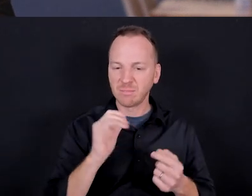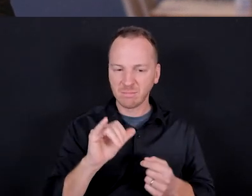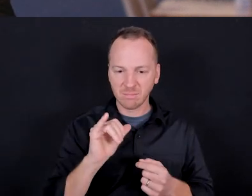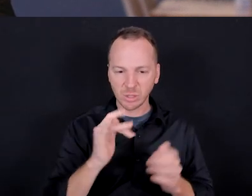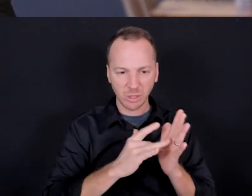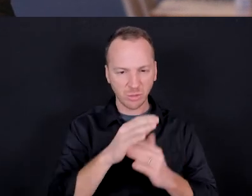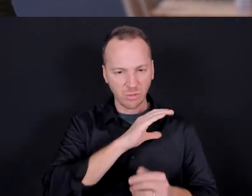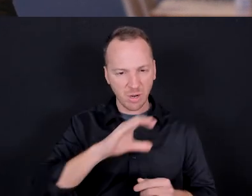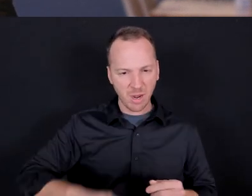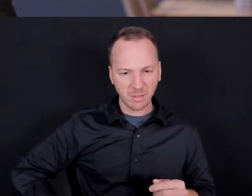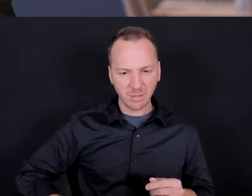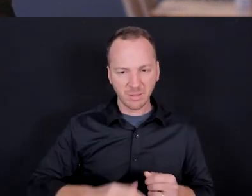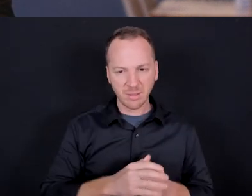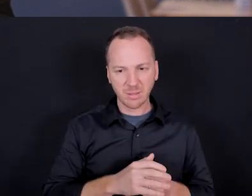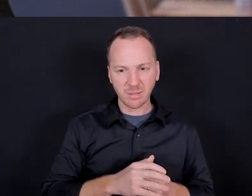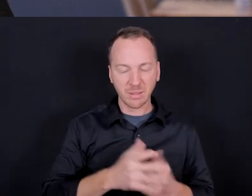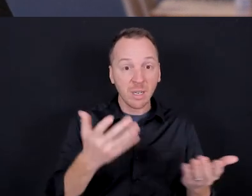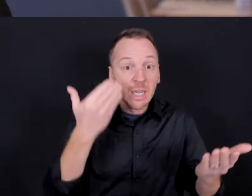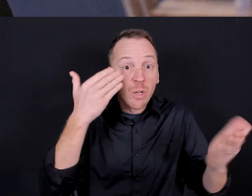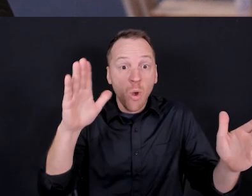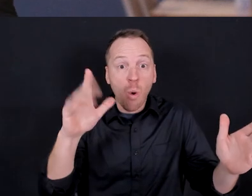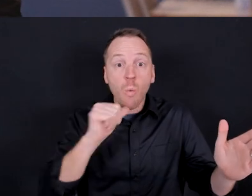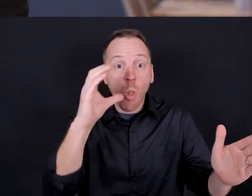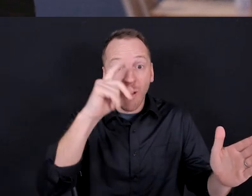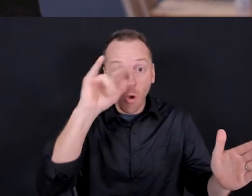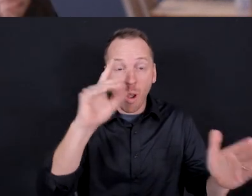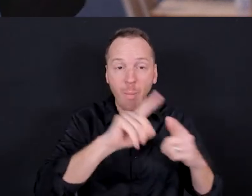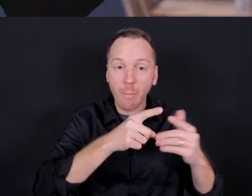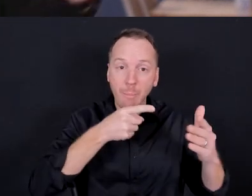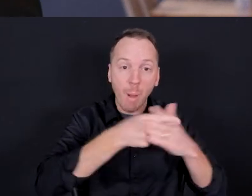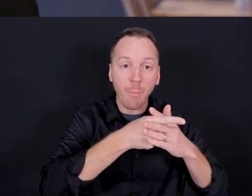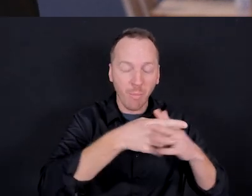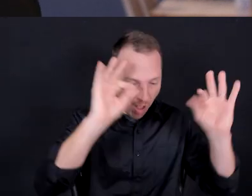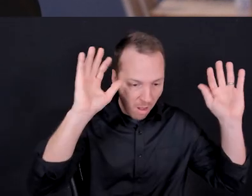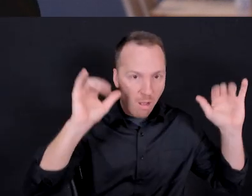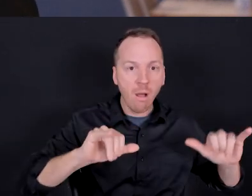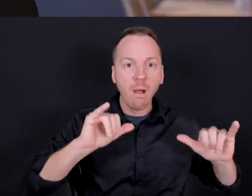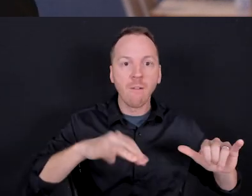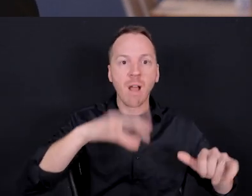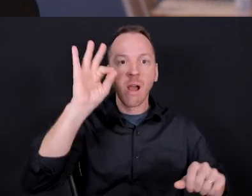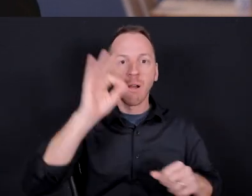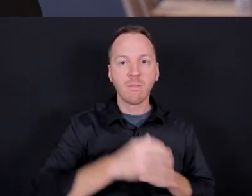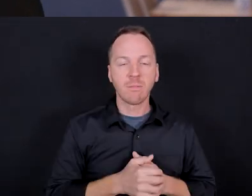Jesus Christ. They weren't looking for that treasure, but they found it just the same.